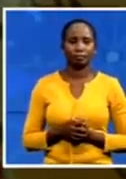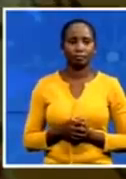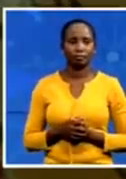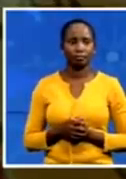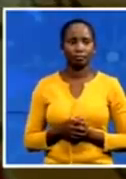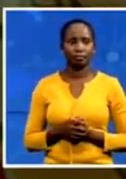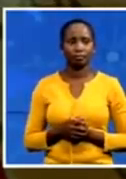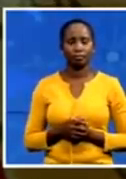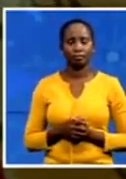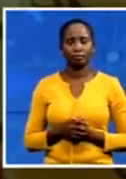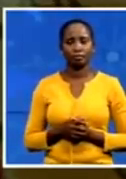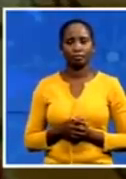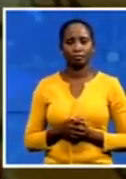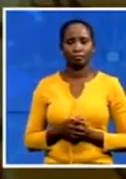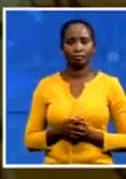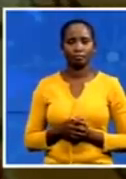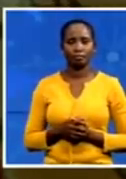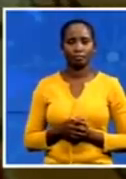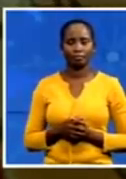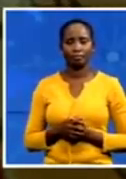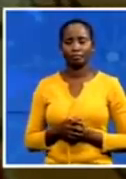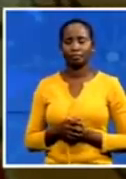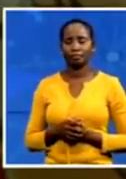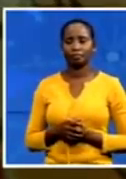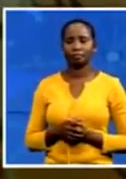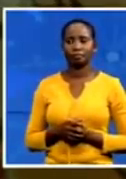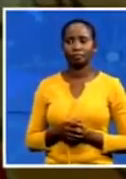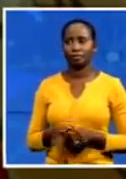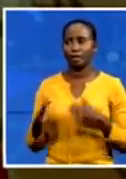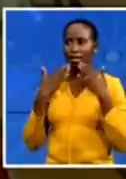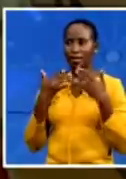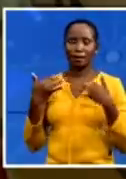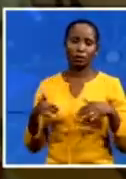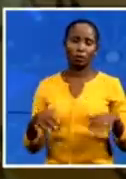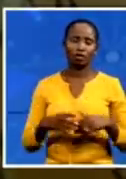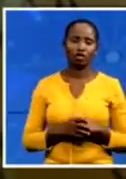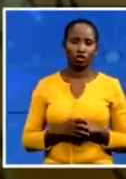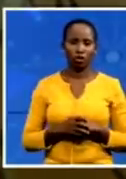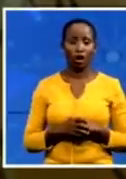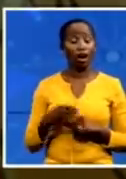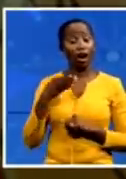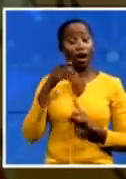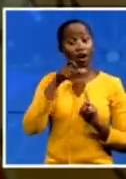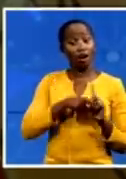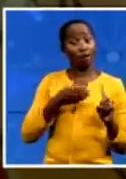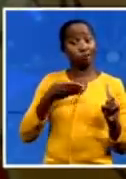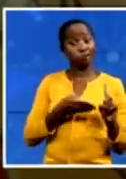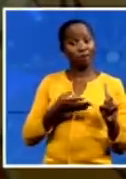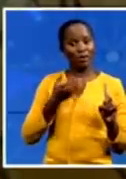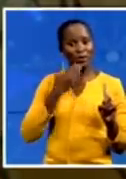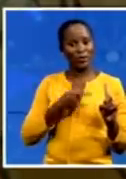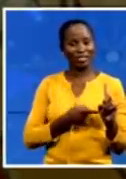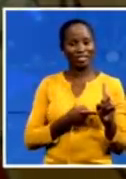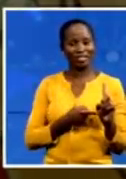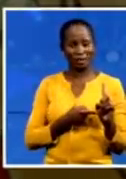Well, thank you so much. And of course, I'm joined by a person who is no stranger to politics of this country. She cut